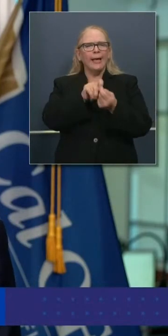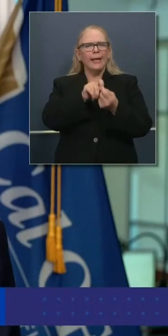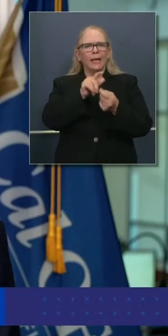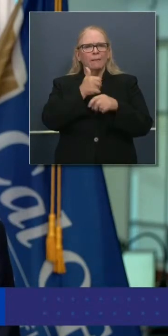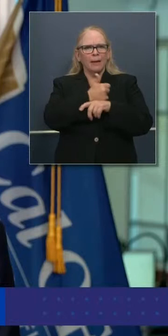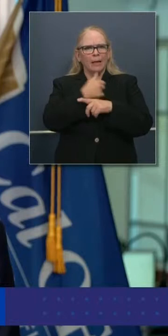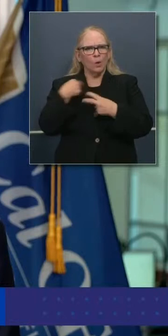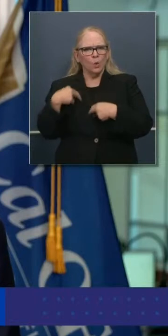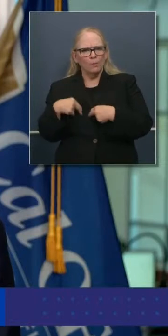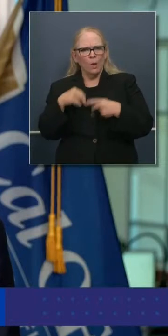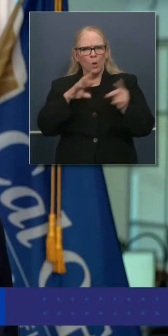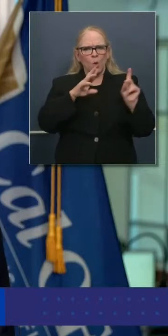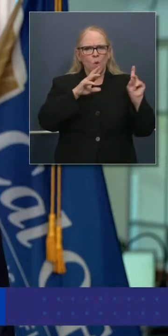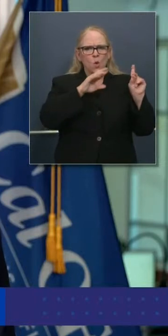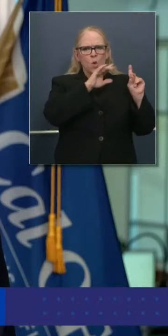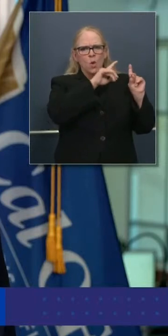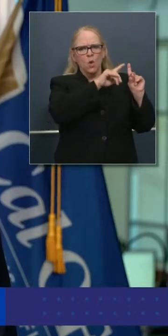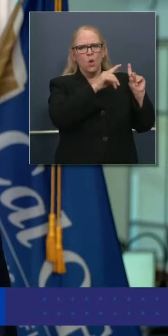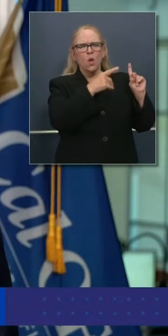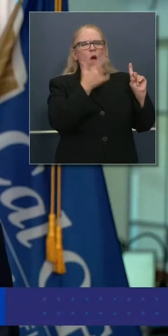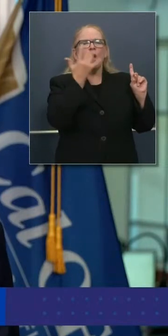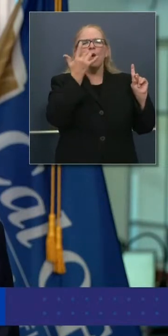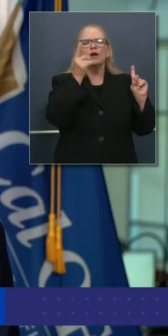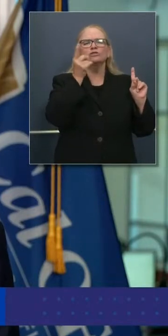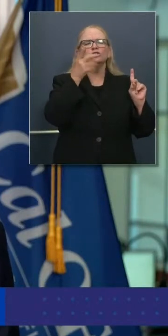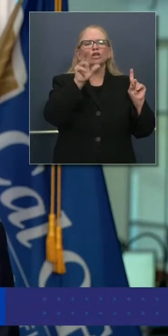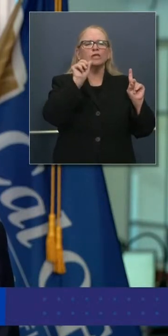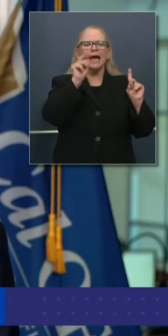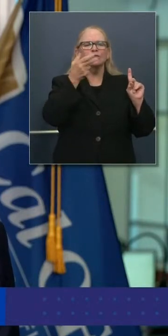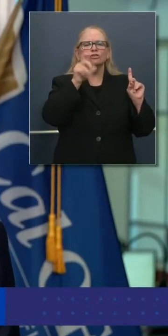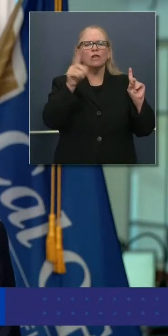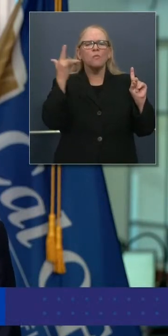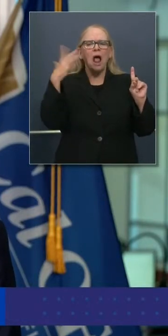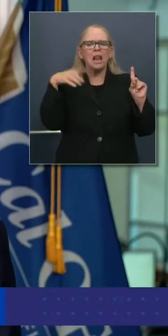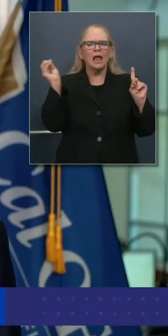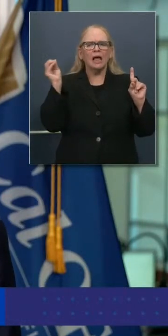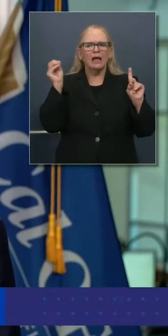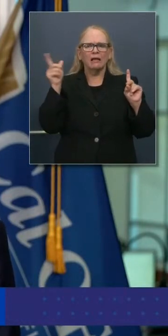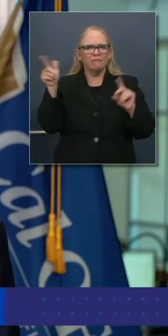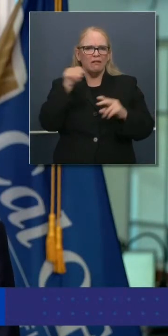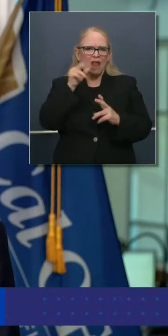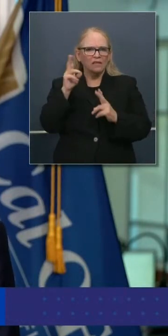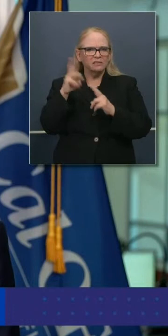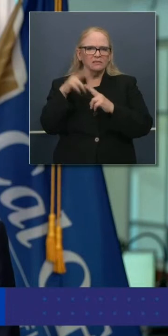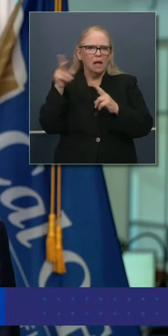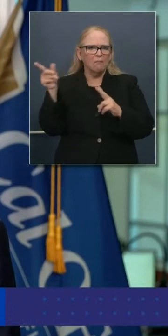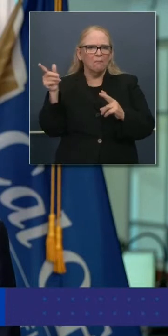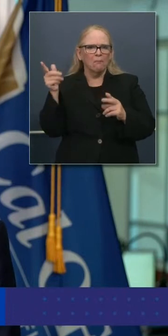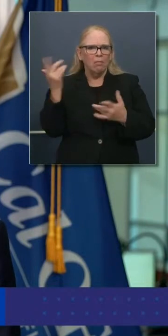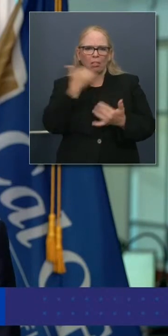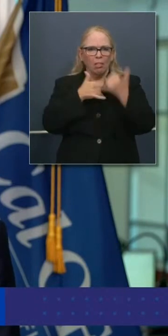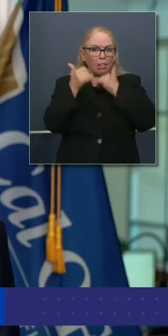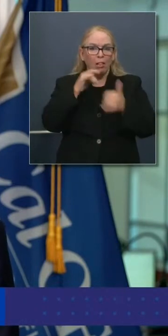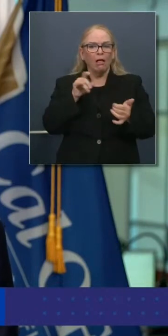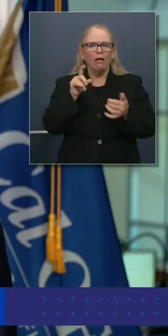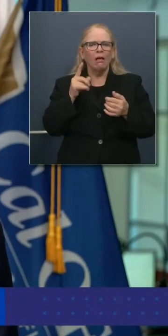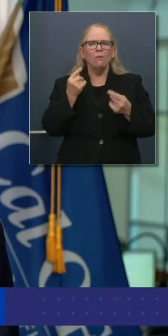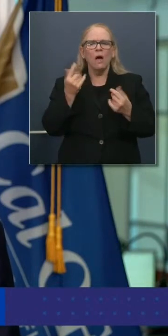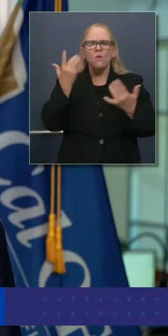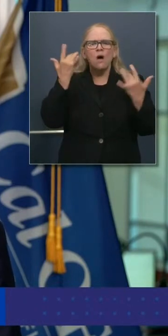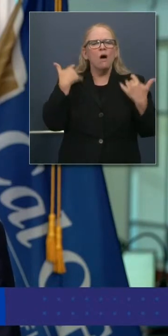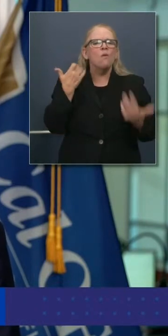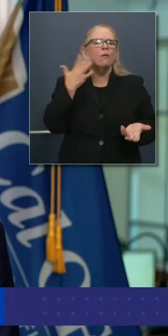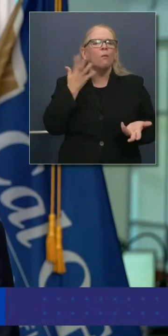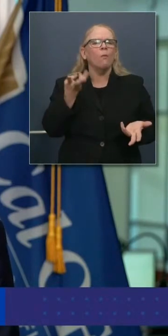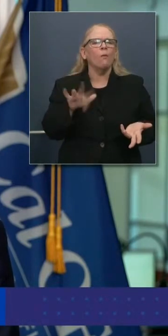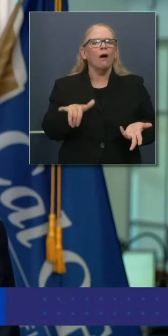Angel's departure, but she was the state's top public health officer, so I do feel there's public interest in why she left. Prior to this data